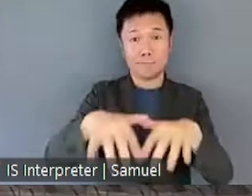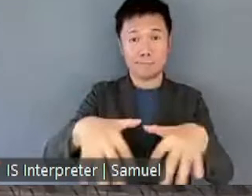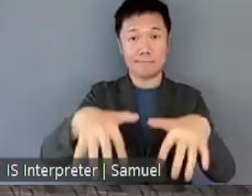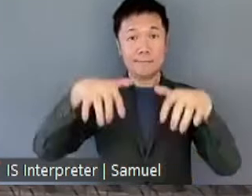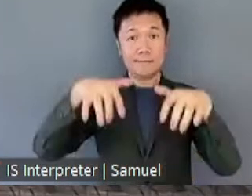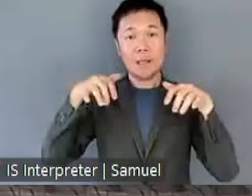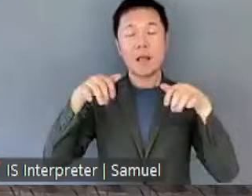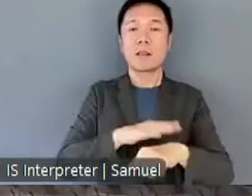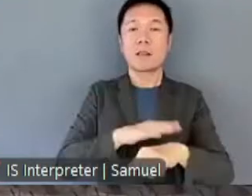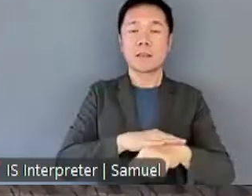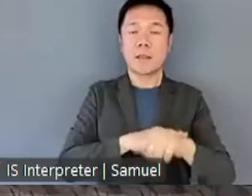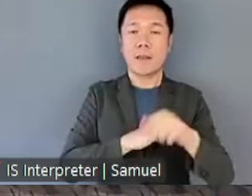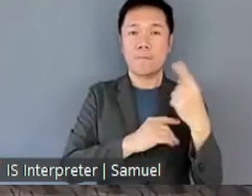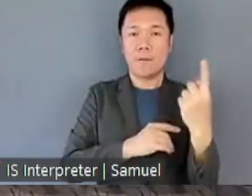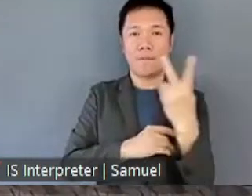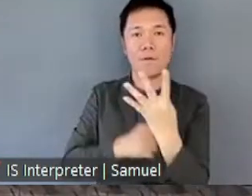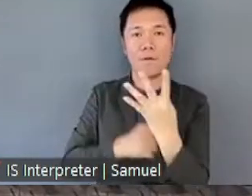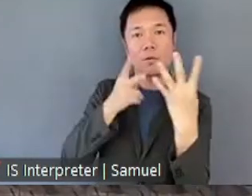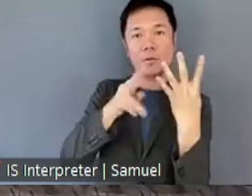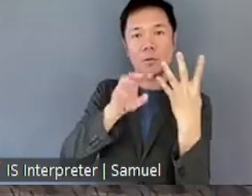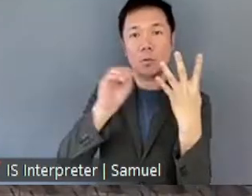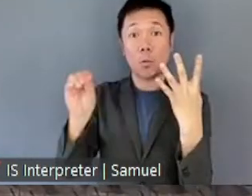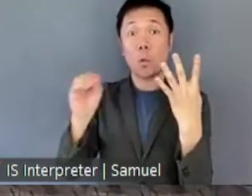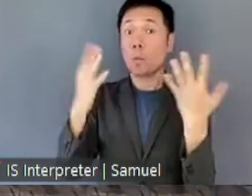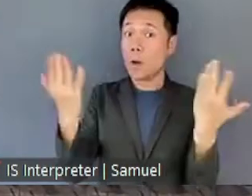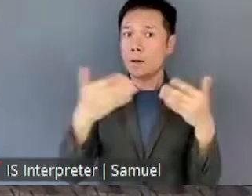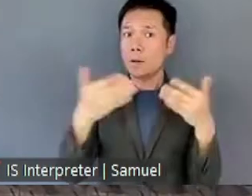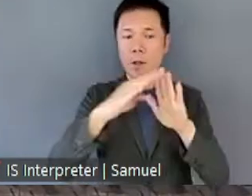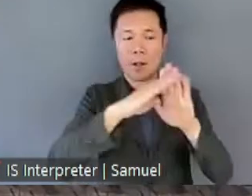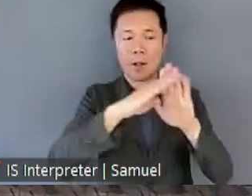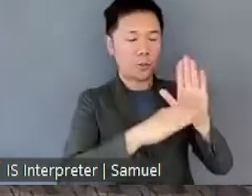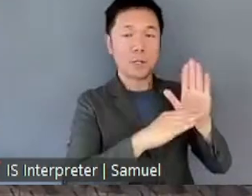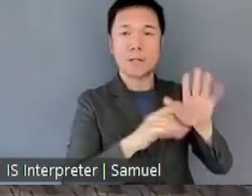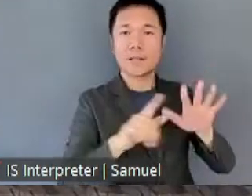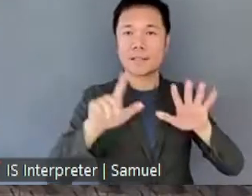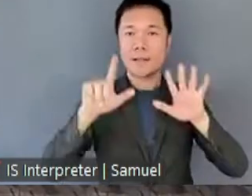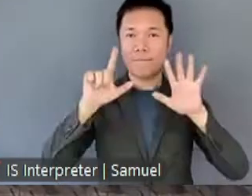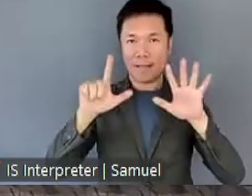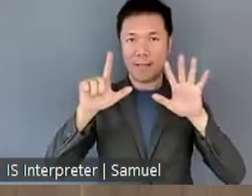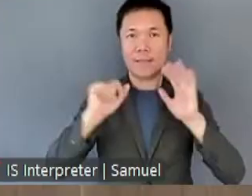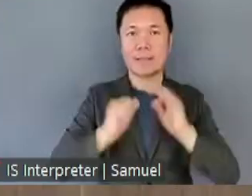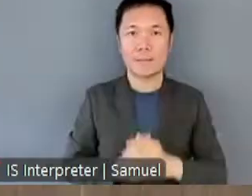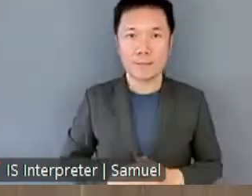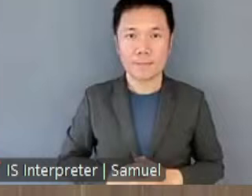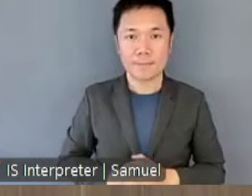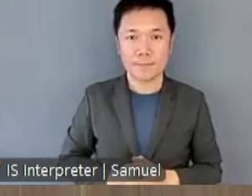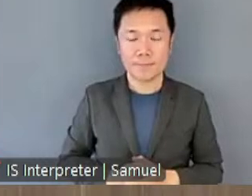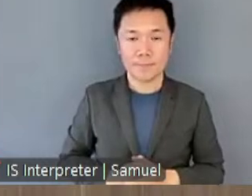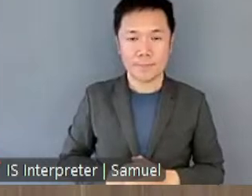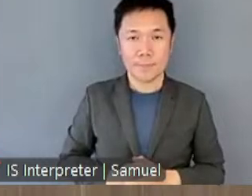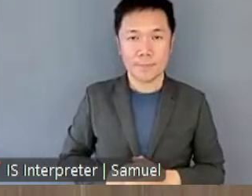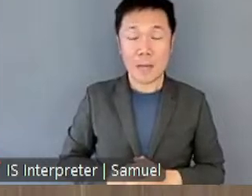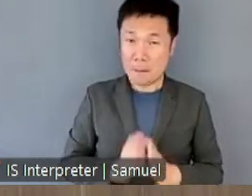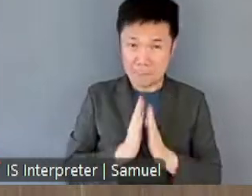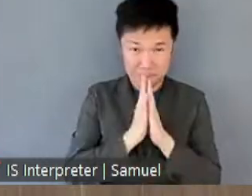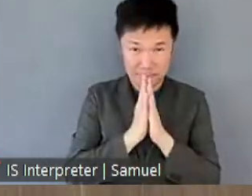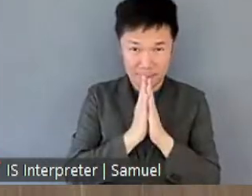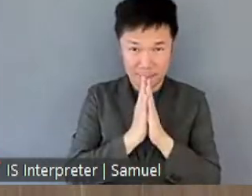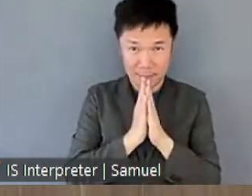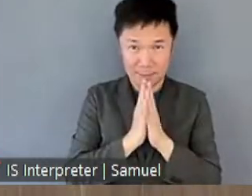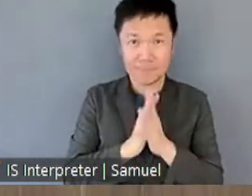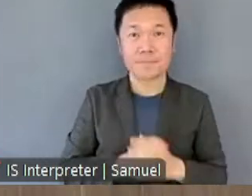at 1400 hours on agenda item 7. I would be grateful for your